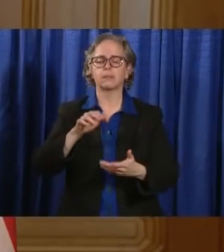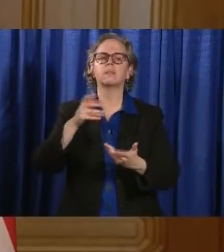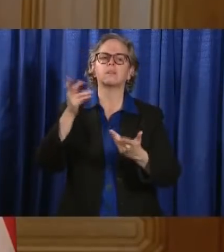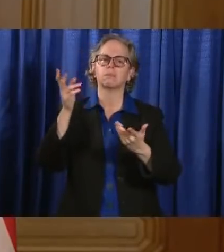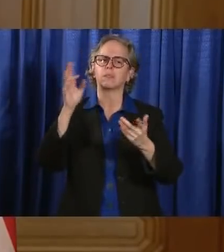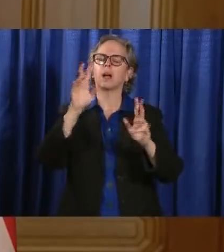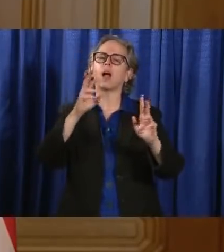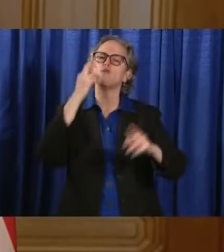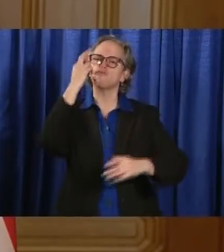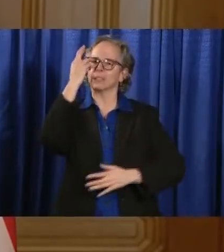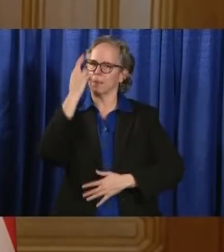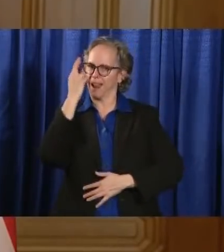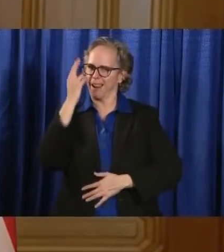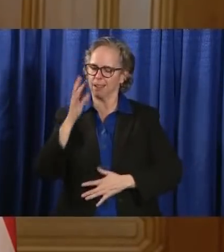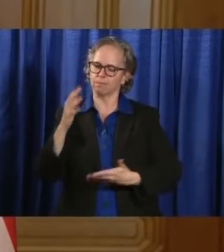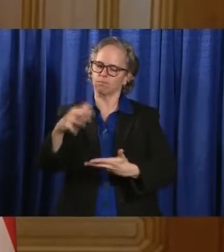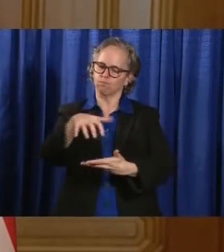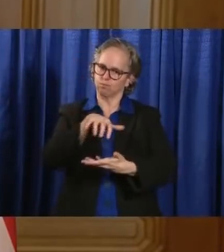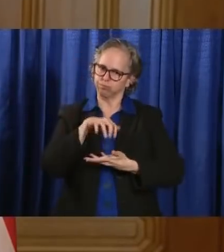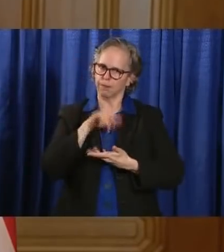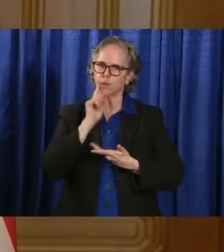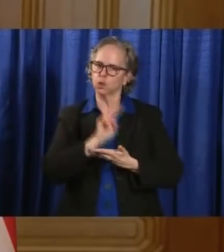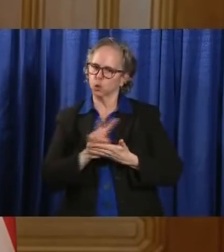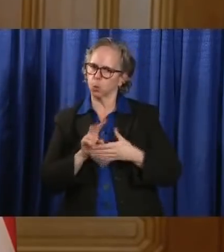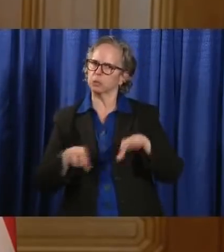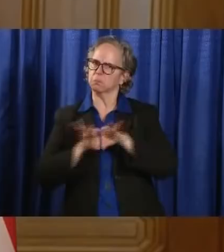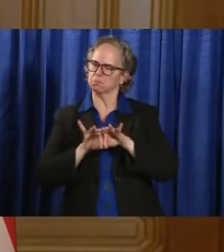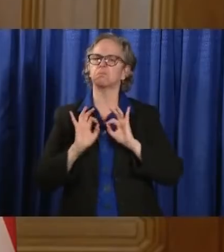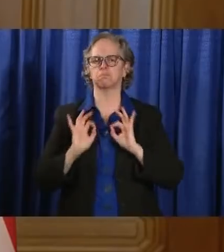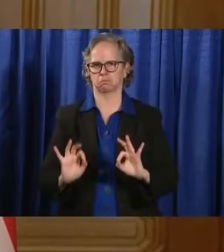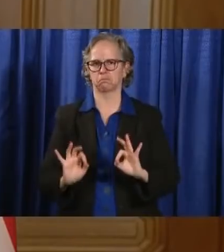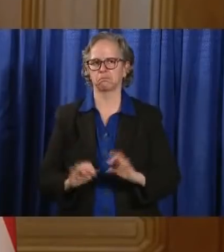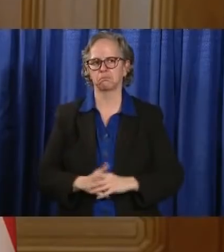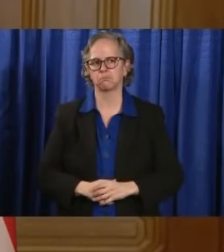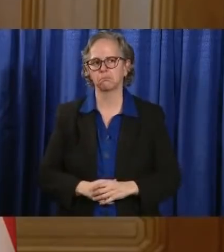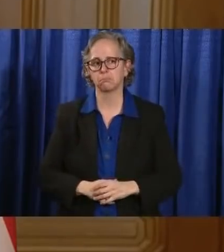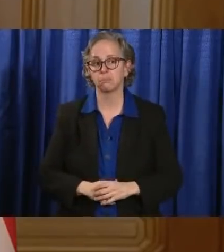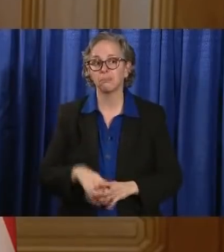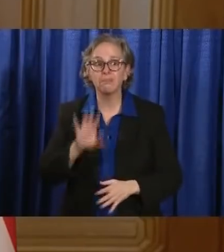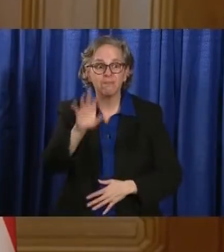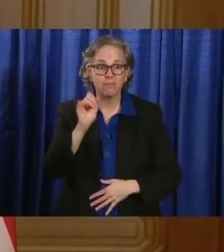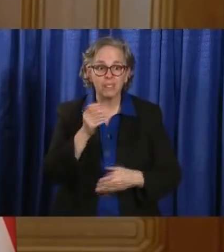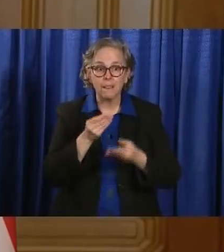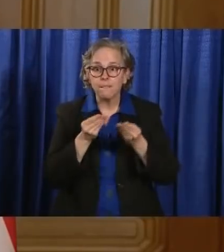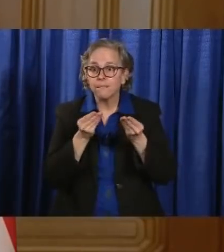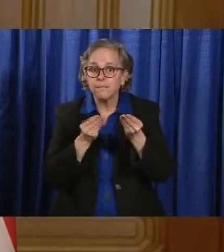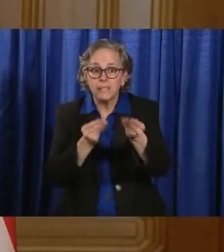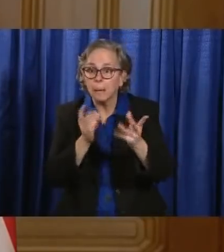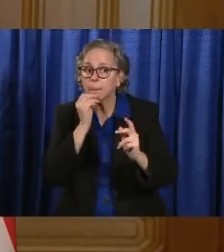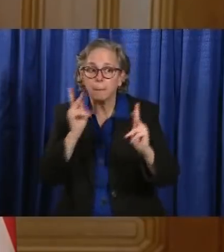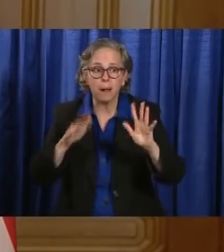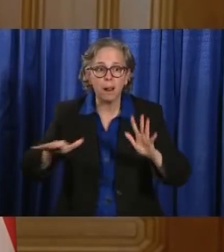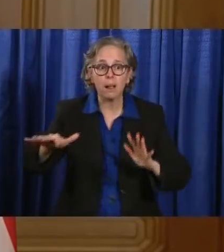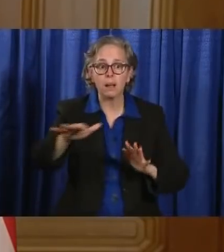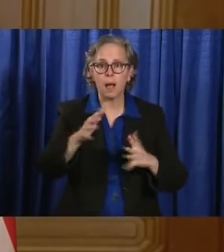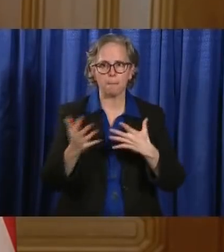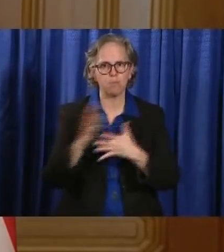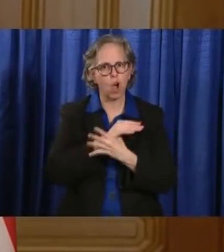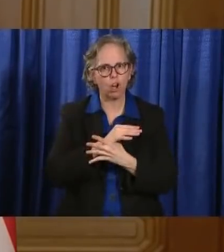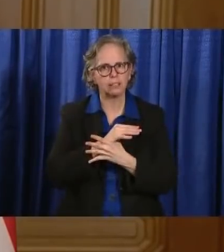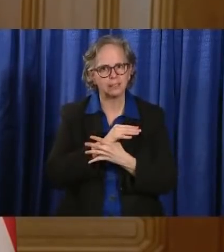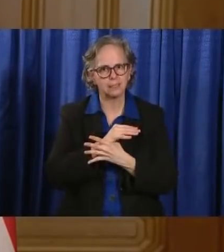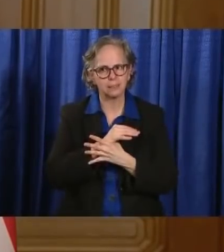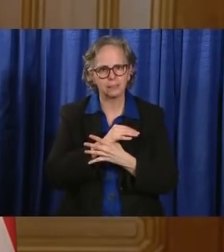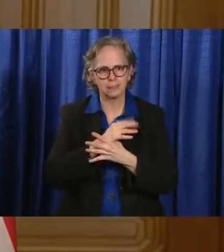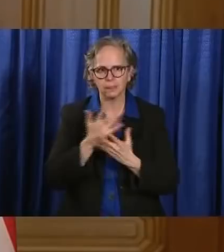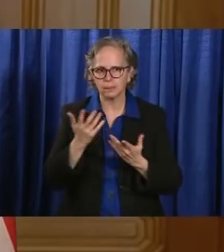look, feeding Ohioans and making sure Ohioans have the food they need is a priority. It has to be a priority.